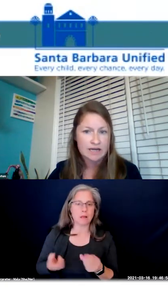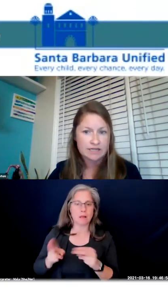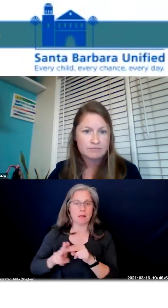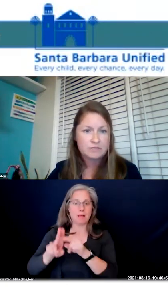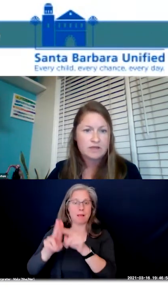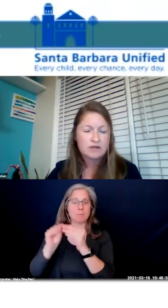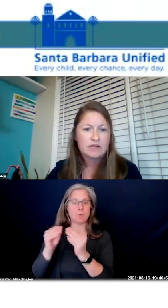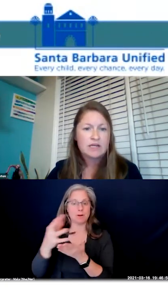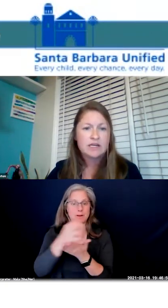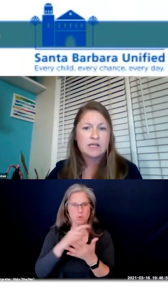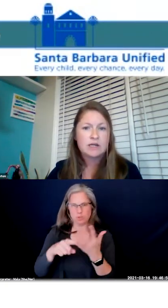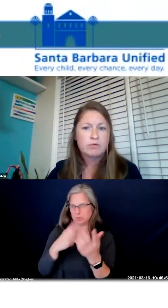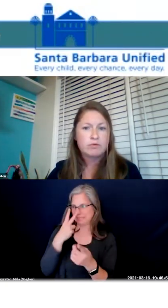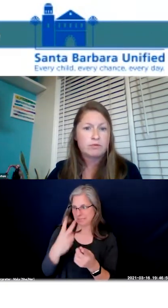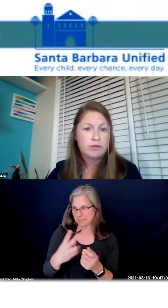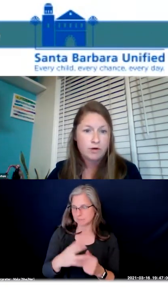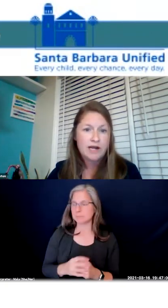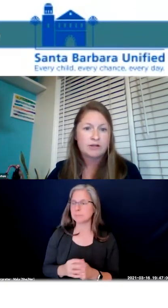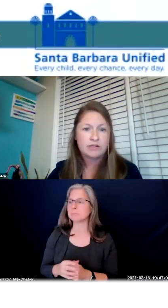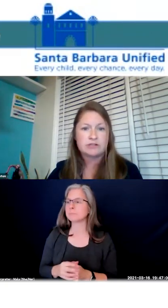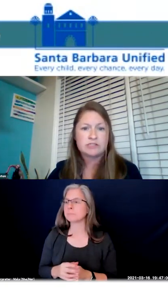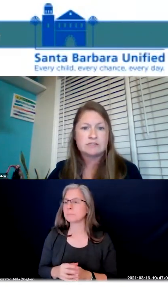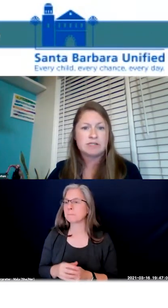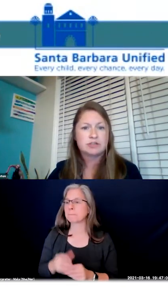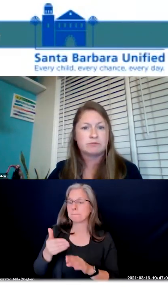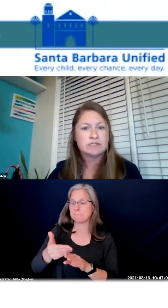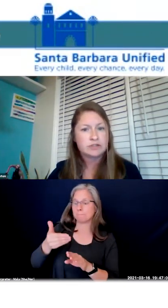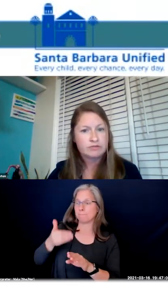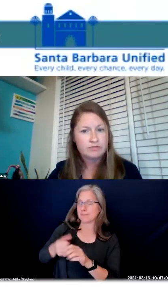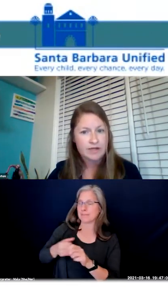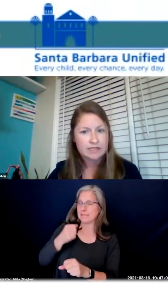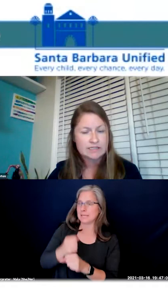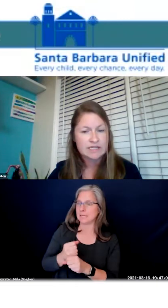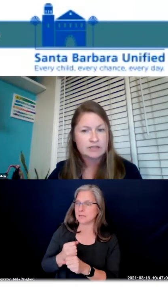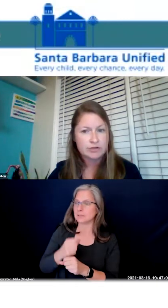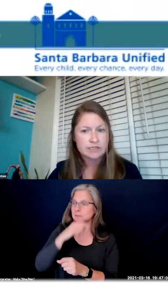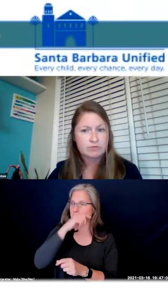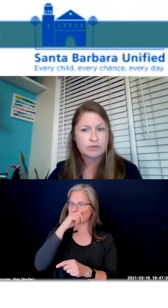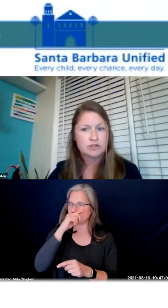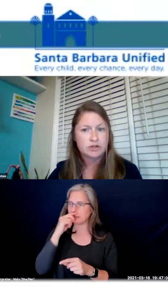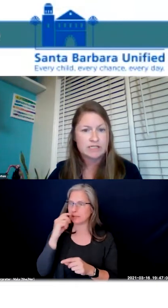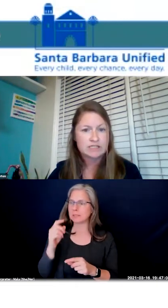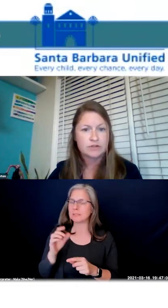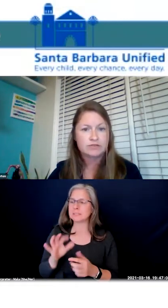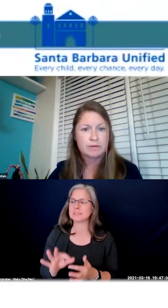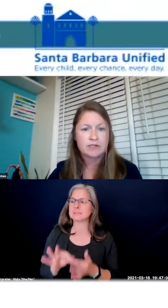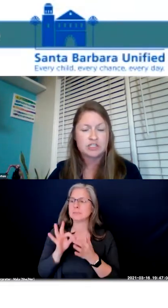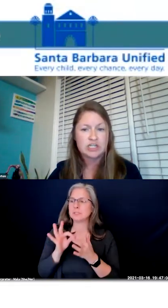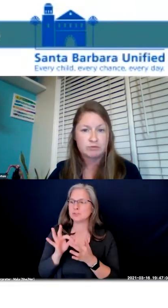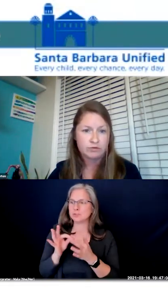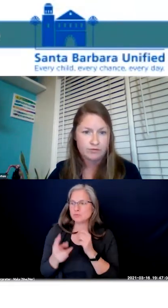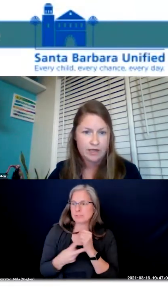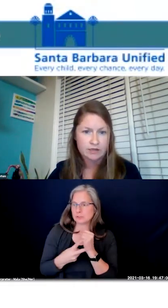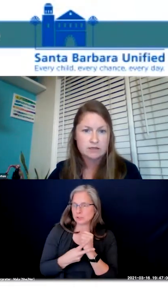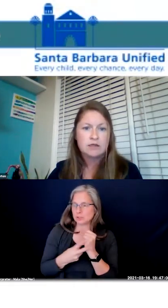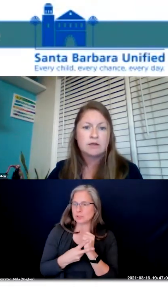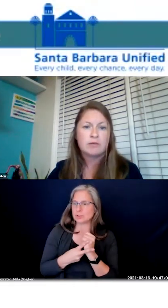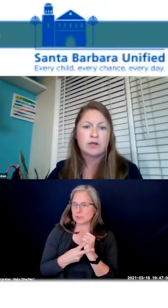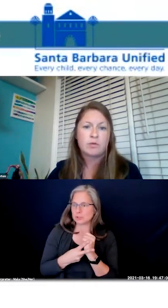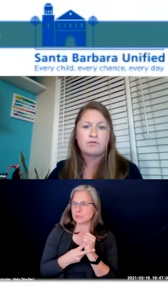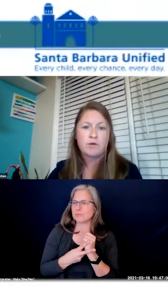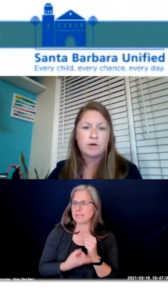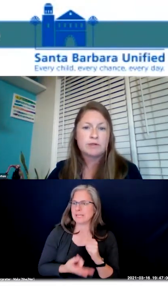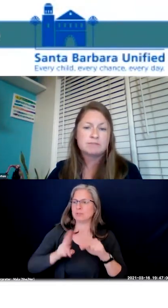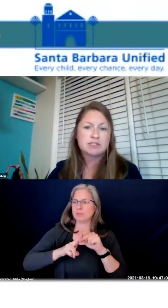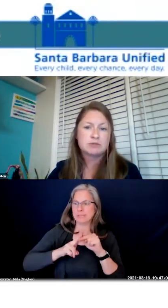this slide. In the prior years, the special reserve fund has increased with transfers from the general fund,